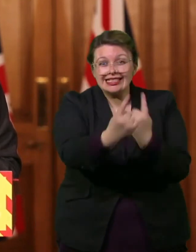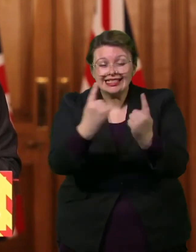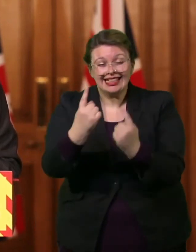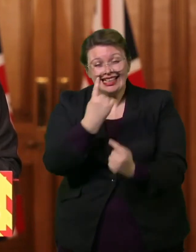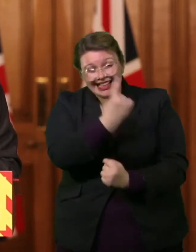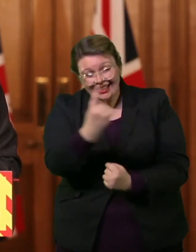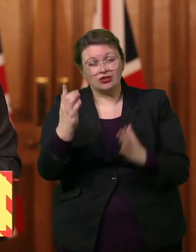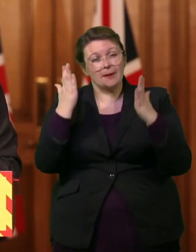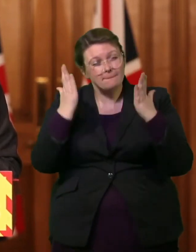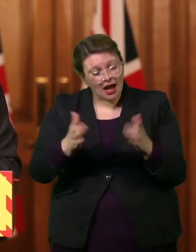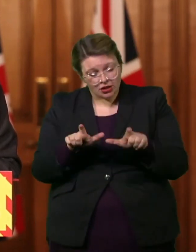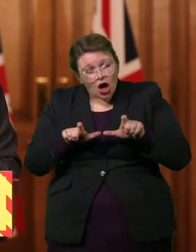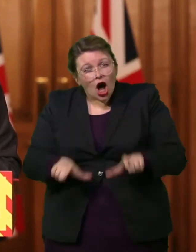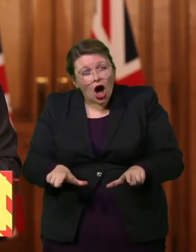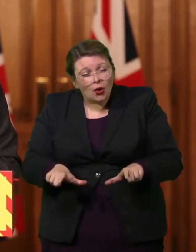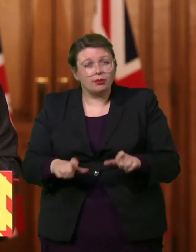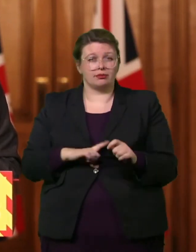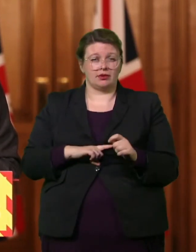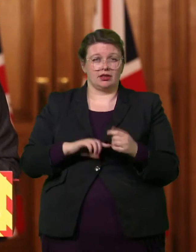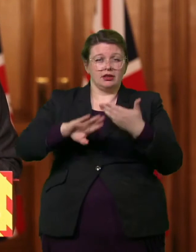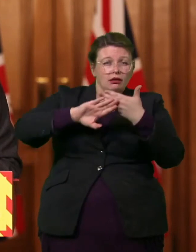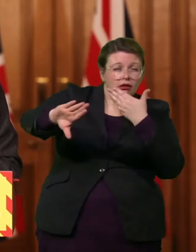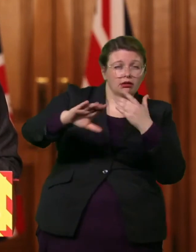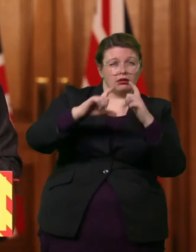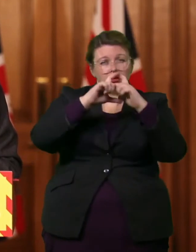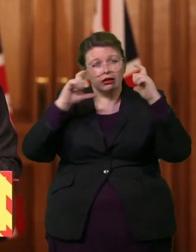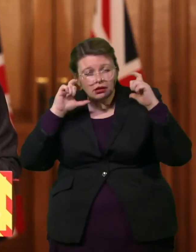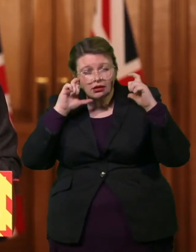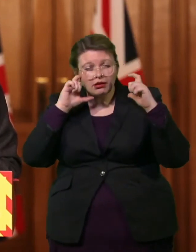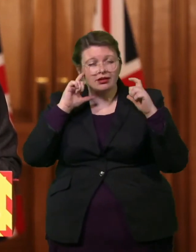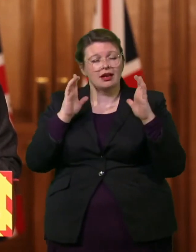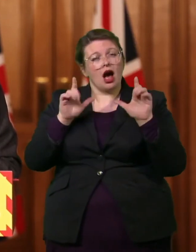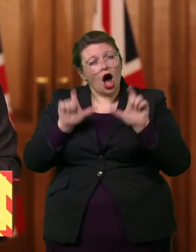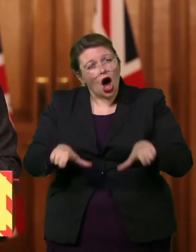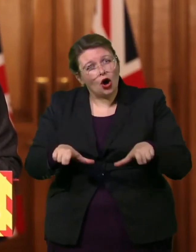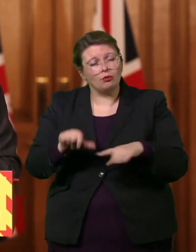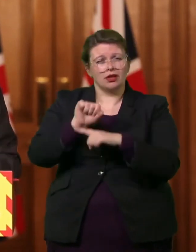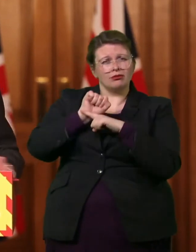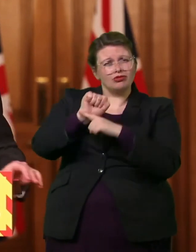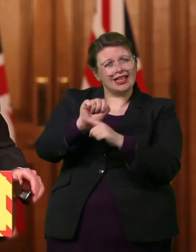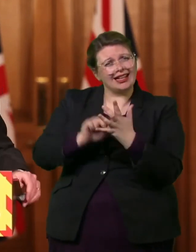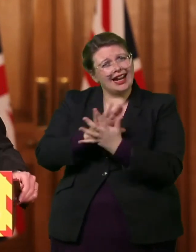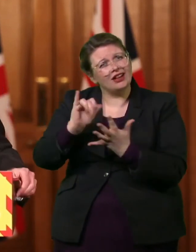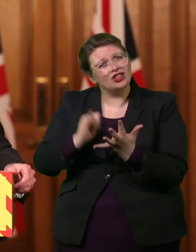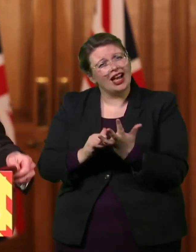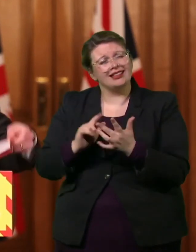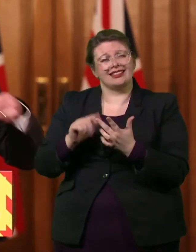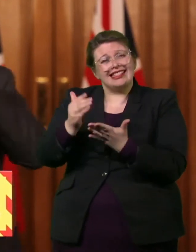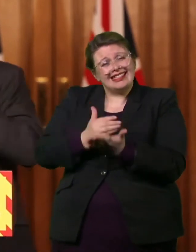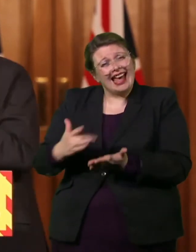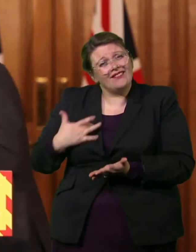at home, protect the NHS, and save lives. We're making great strides, but we're not there yet. Thank you very much indeed.